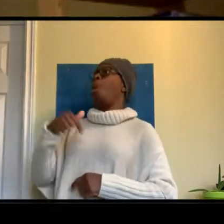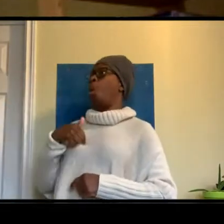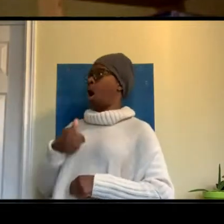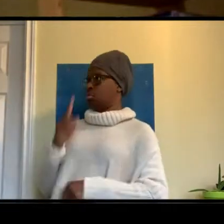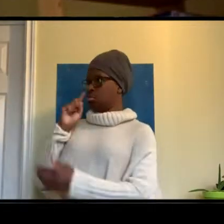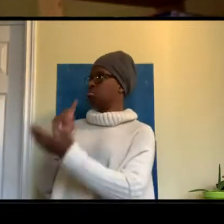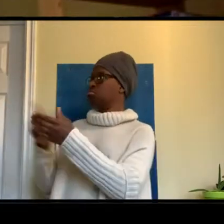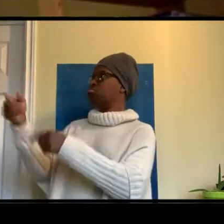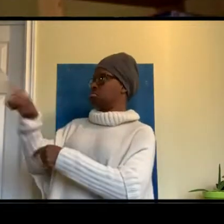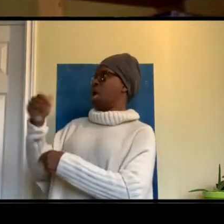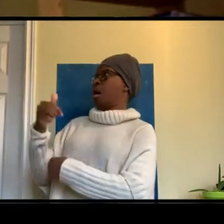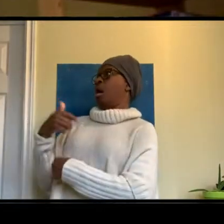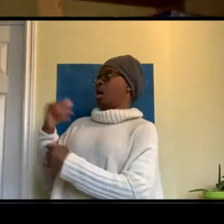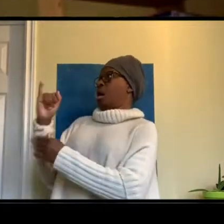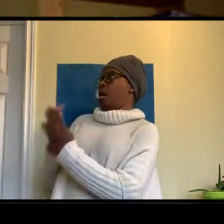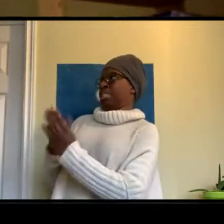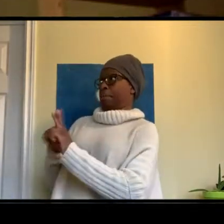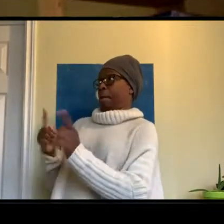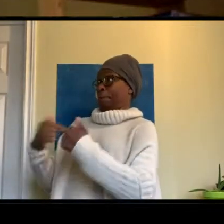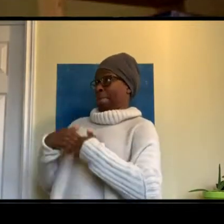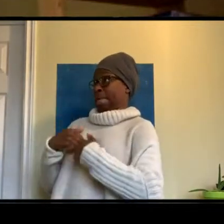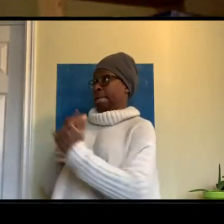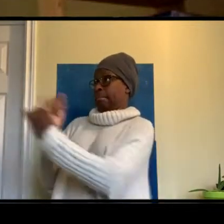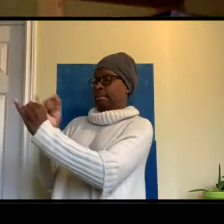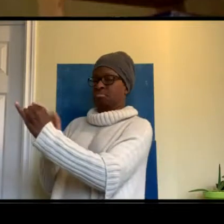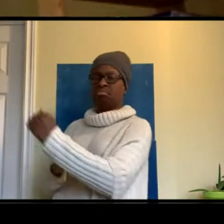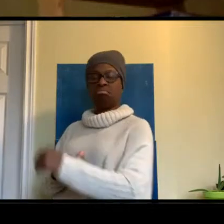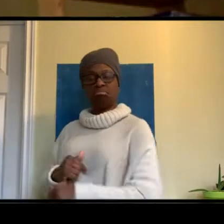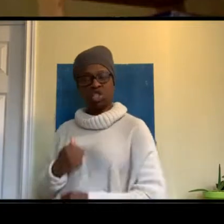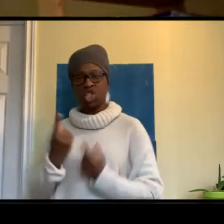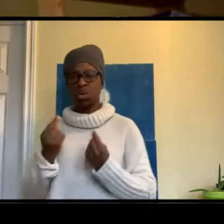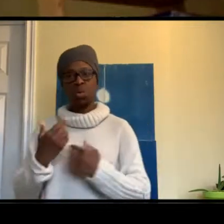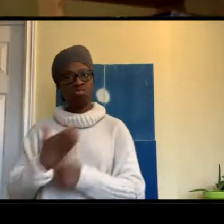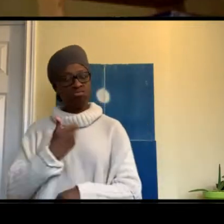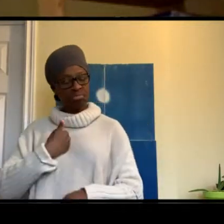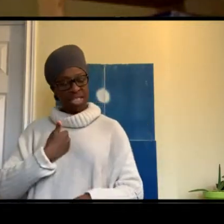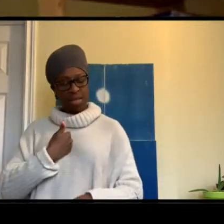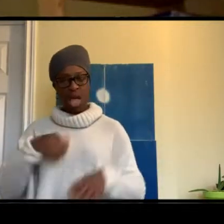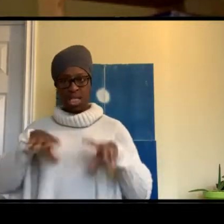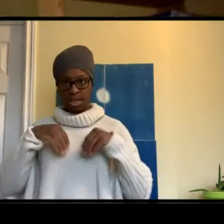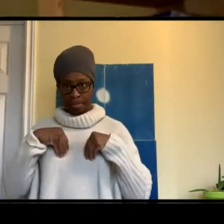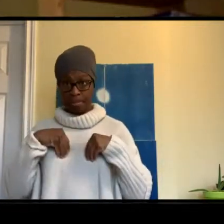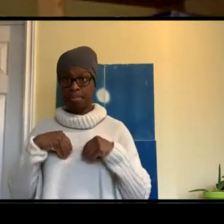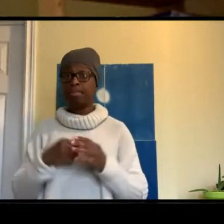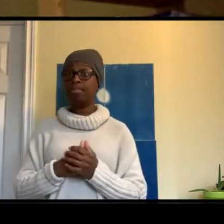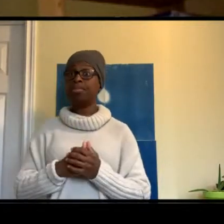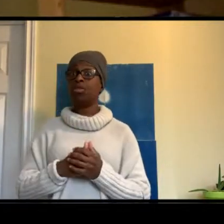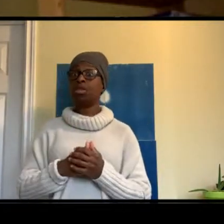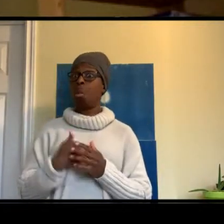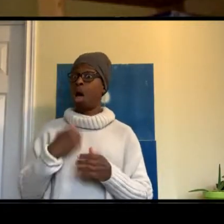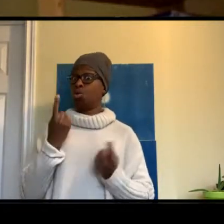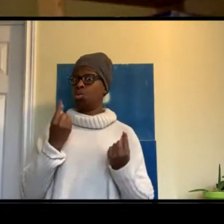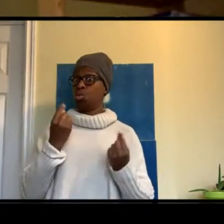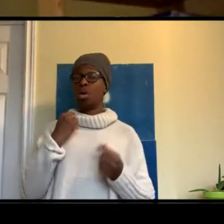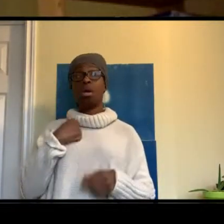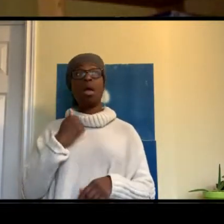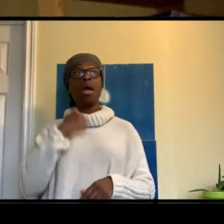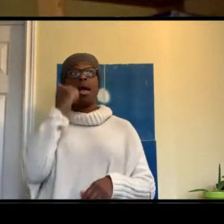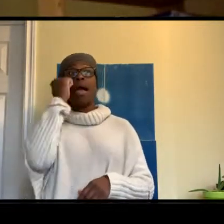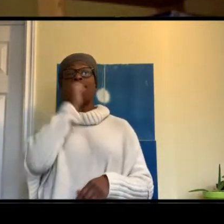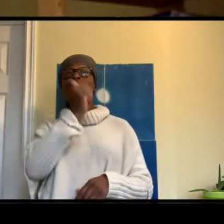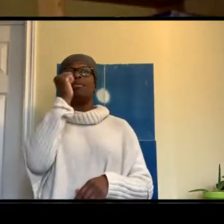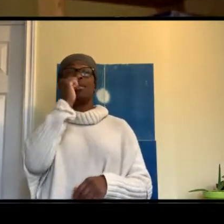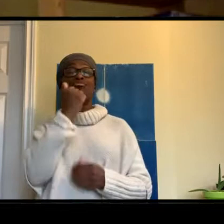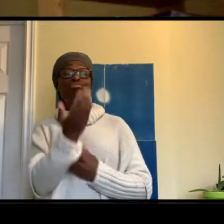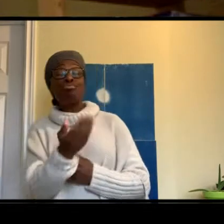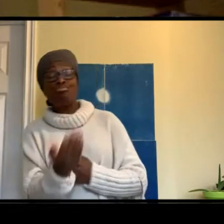But something I started doing a few years ago was just saying to myself every day, I am an artist, and getting